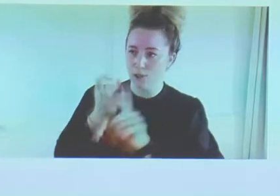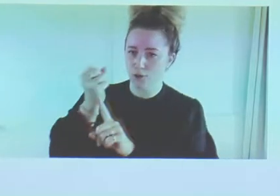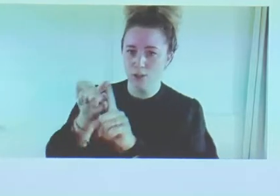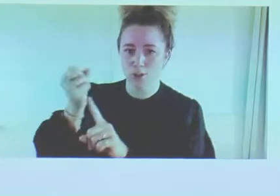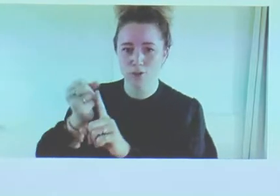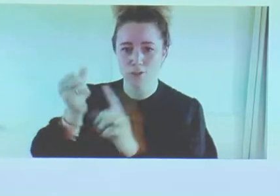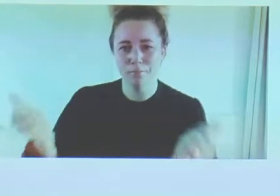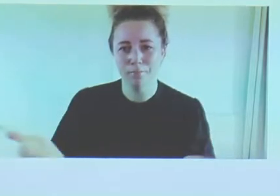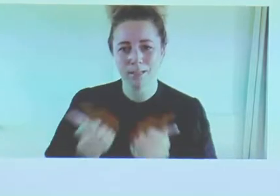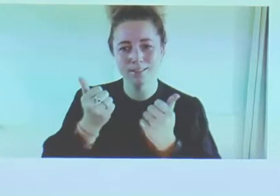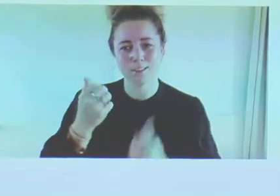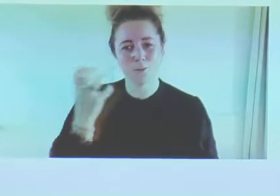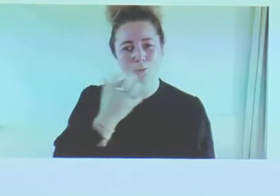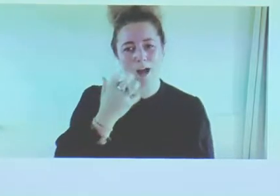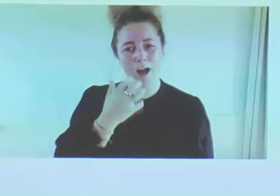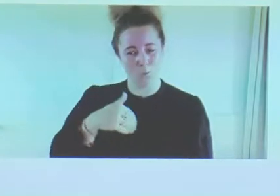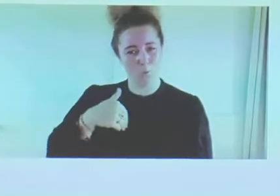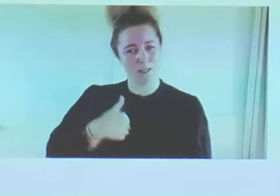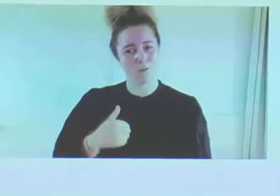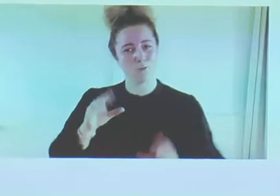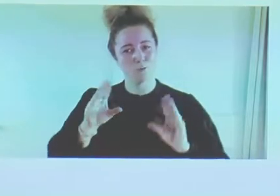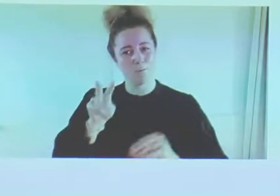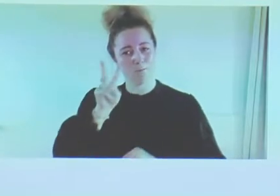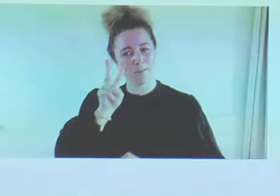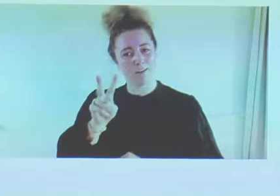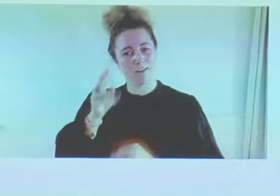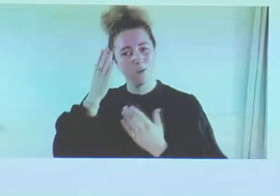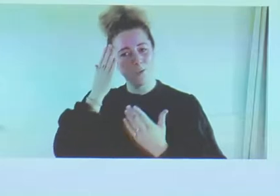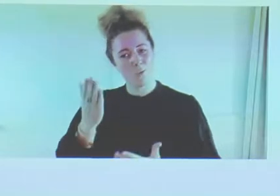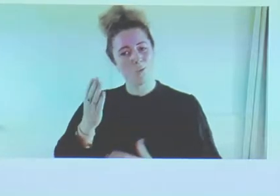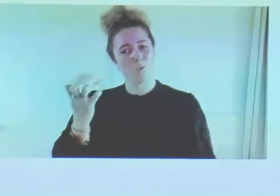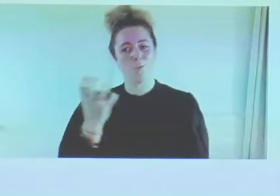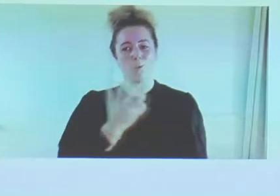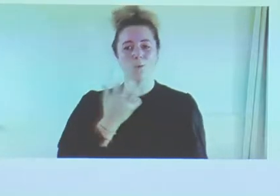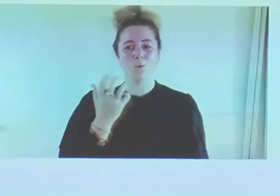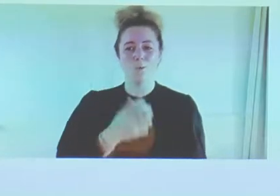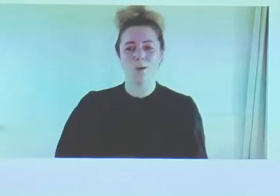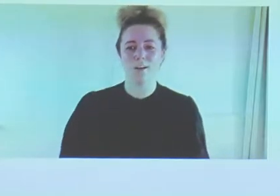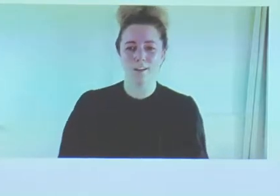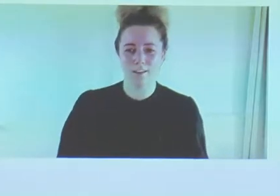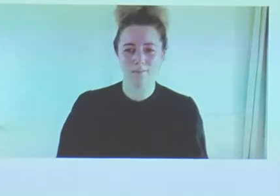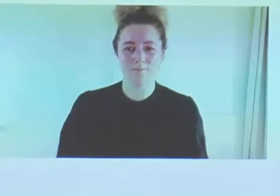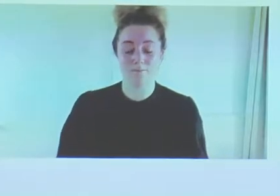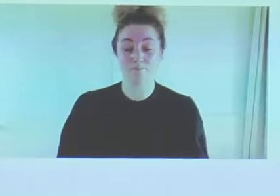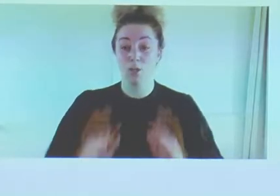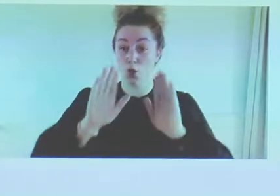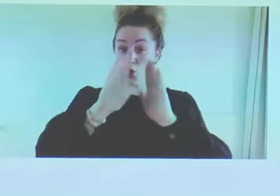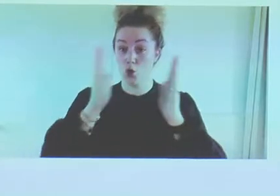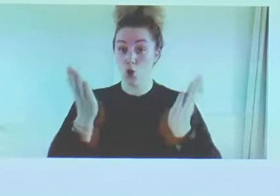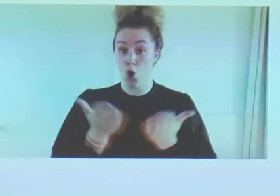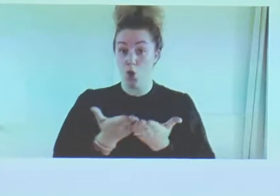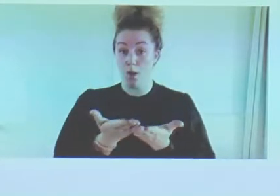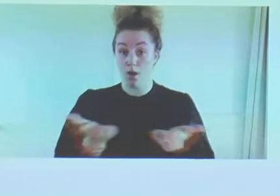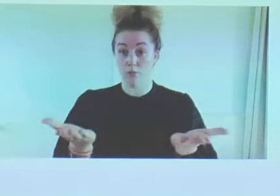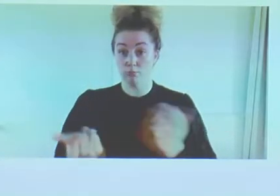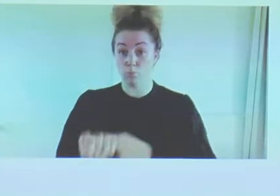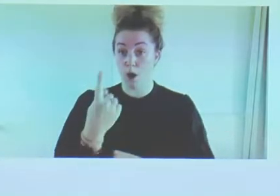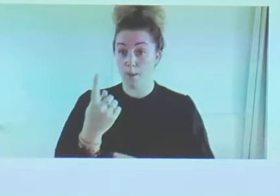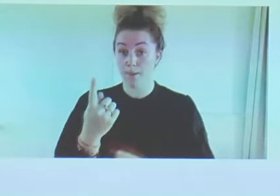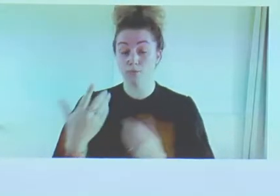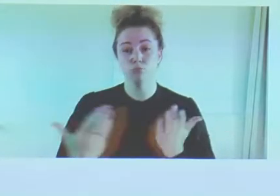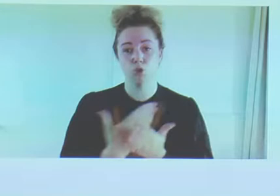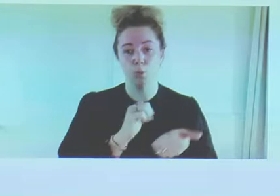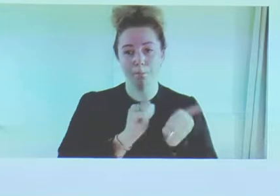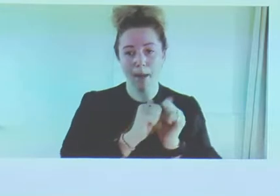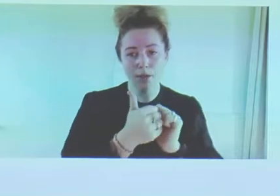really important to pause and recognize some of these and the global Arena new Partnerships